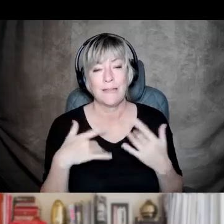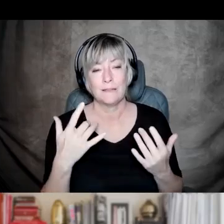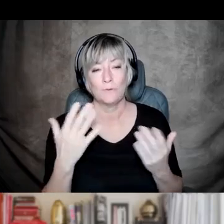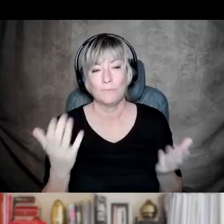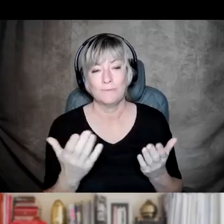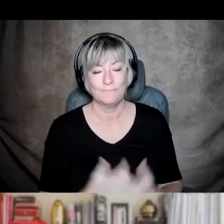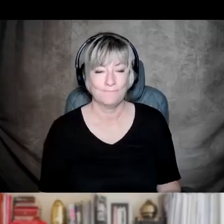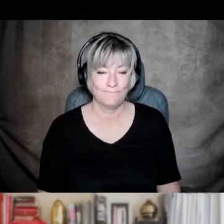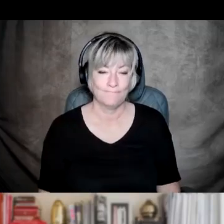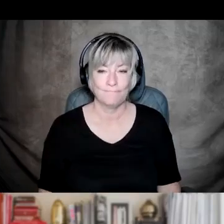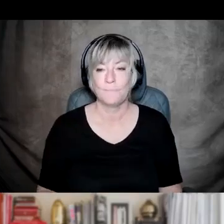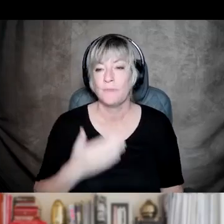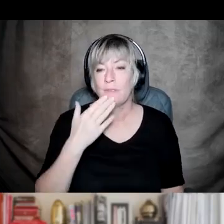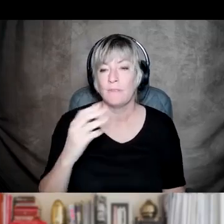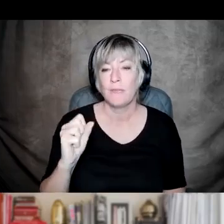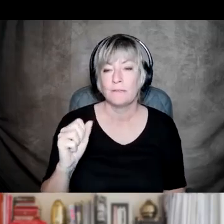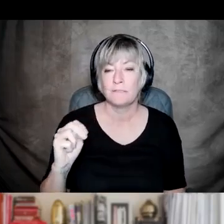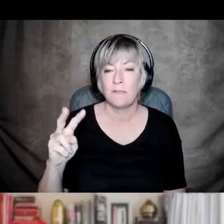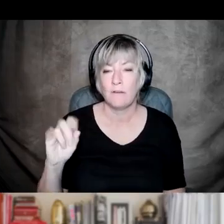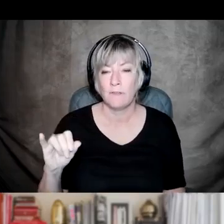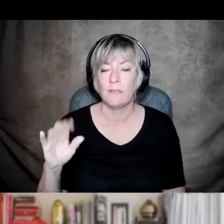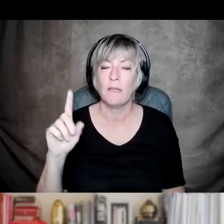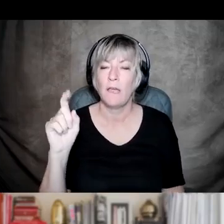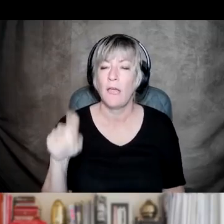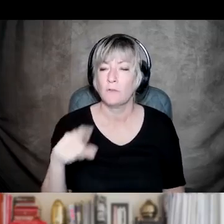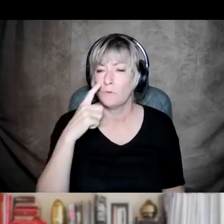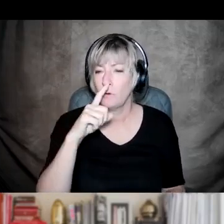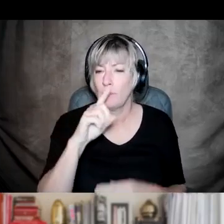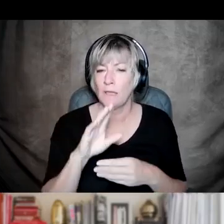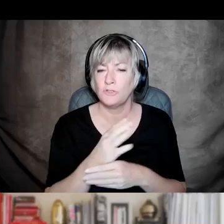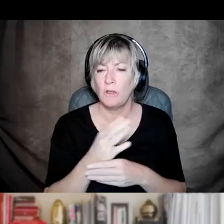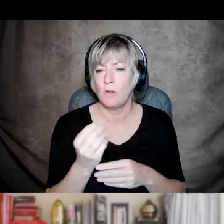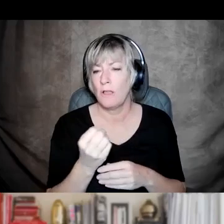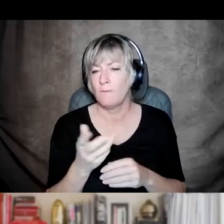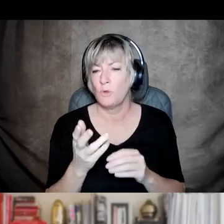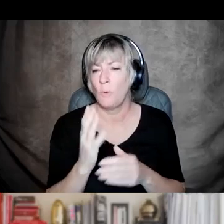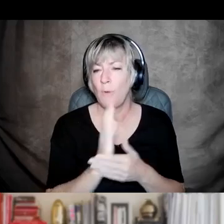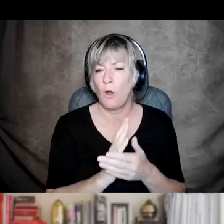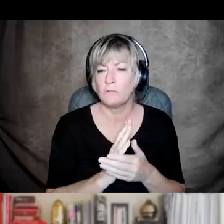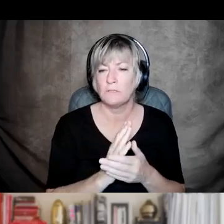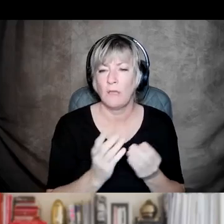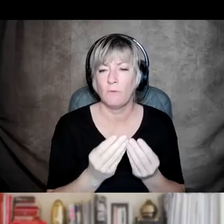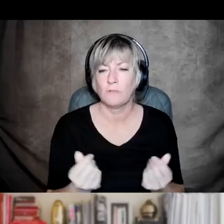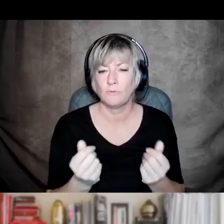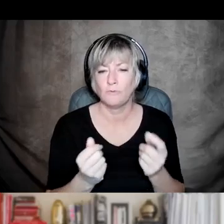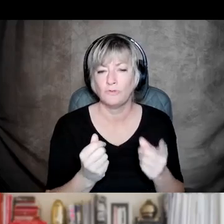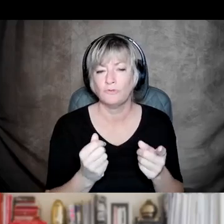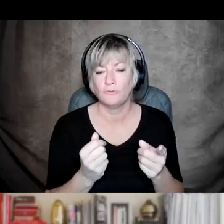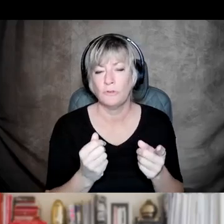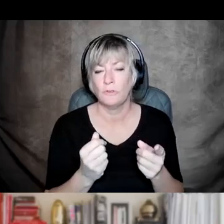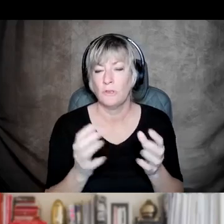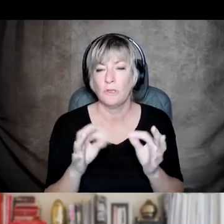here. Thanks, Sanvi. I would just ask if you could share maybe a couple of parts of the resolution that were